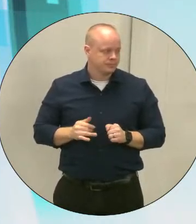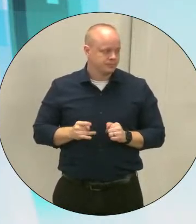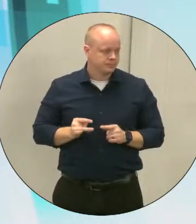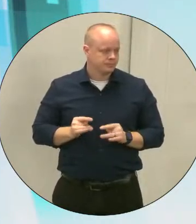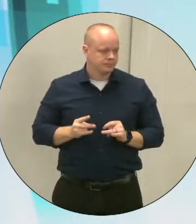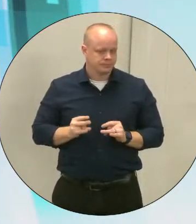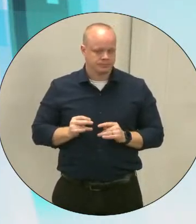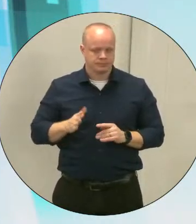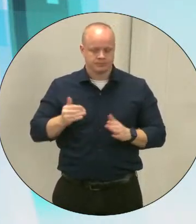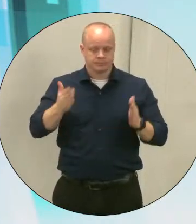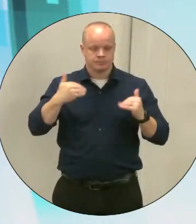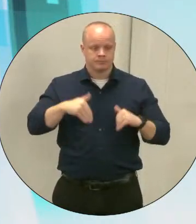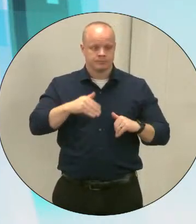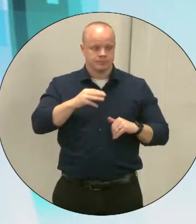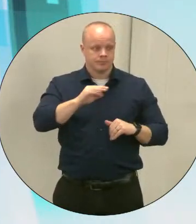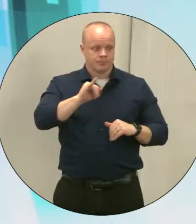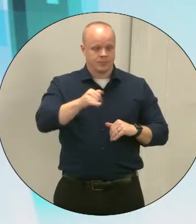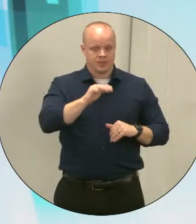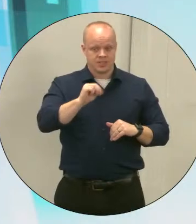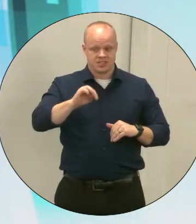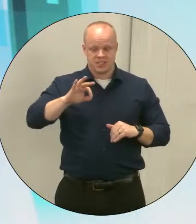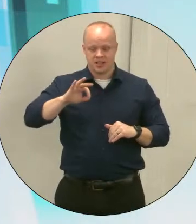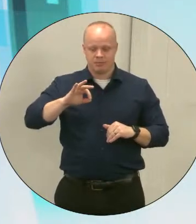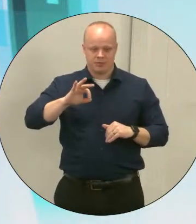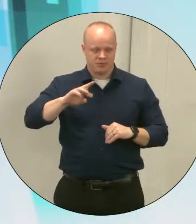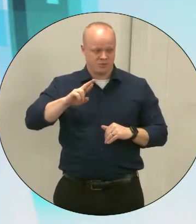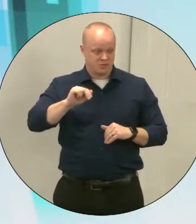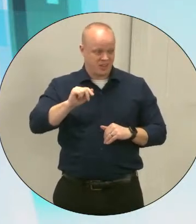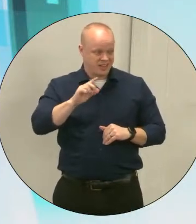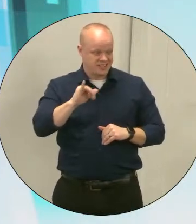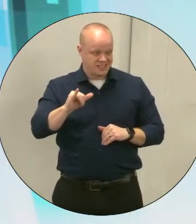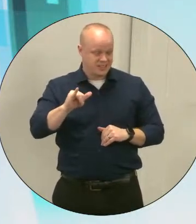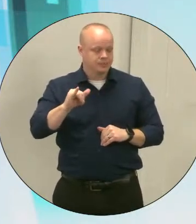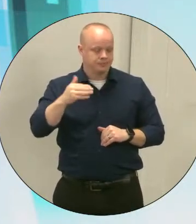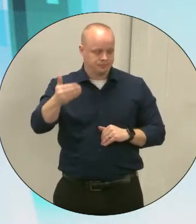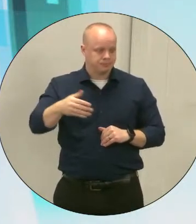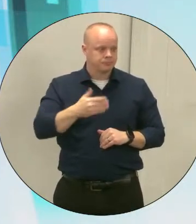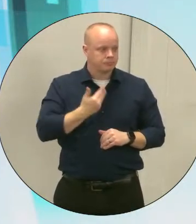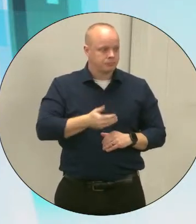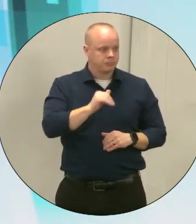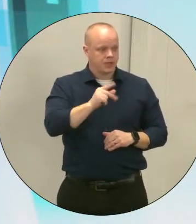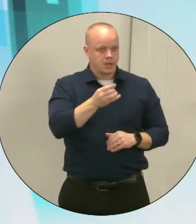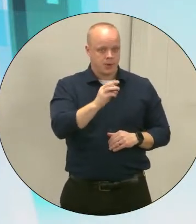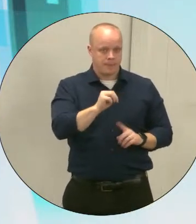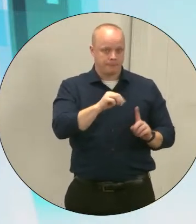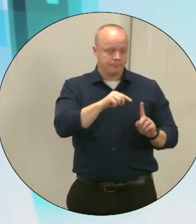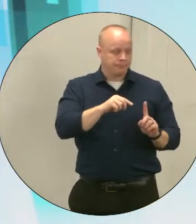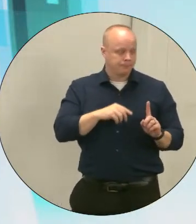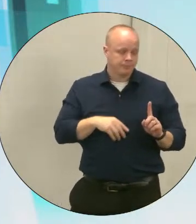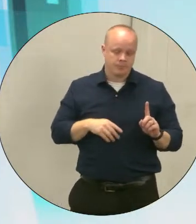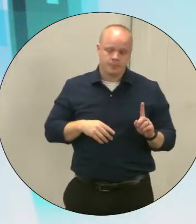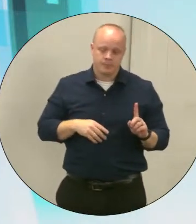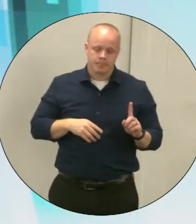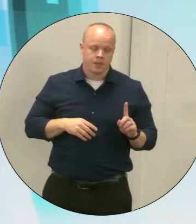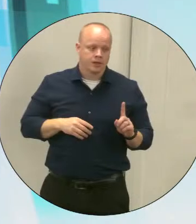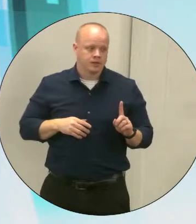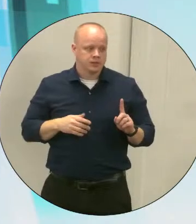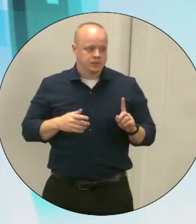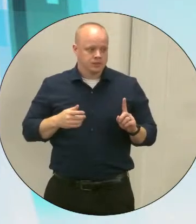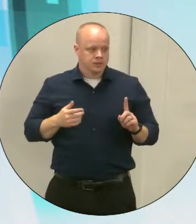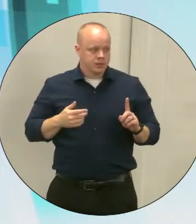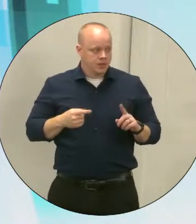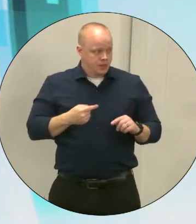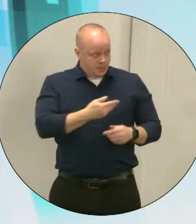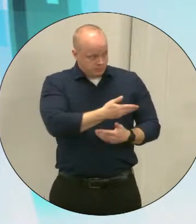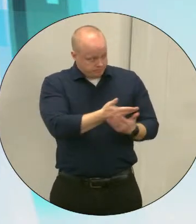Mr. Camejo, and then Jim Frazee, you're up next. Abraham Camejo for the record. Madam President,